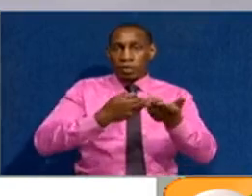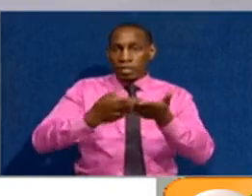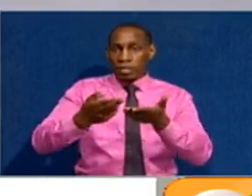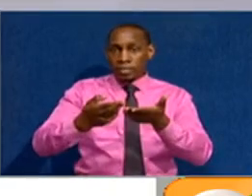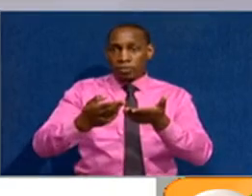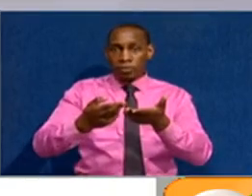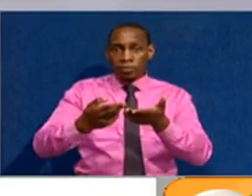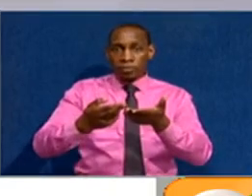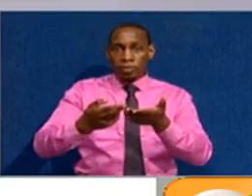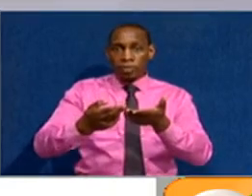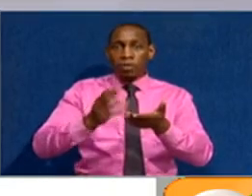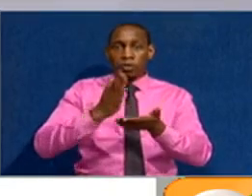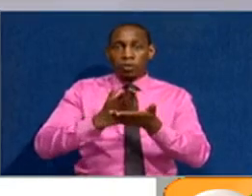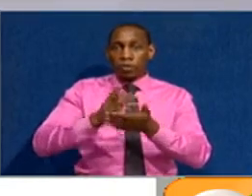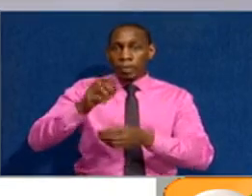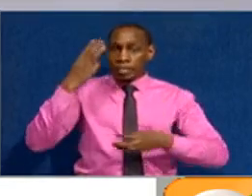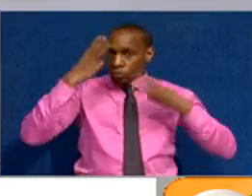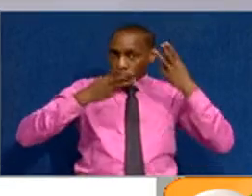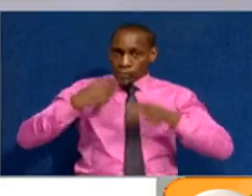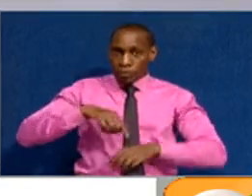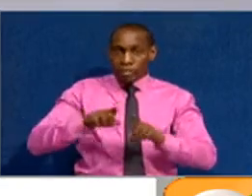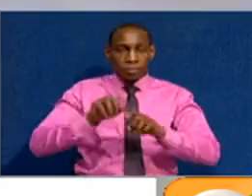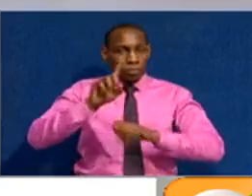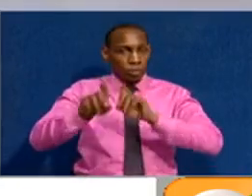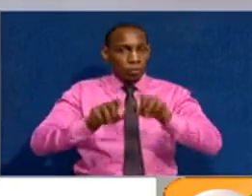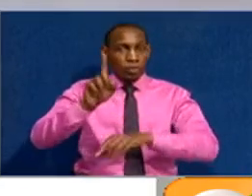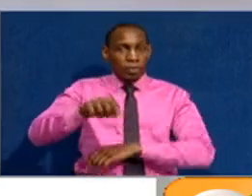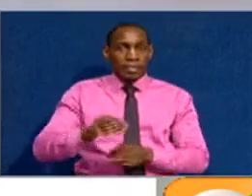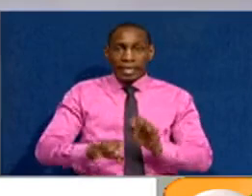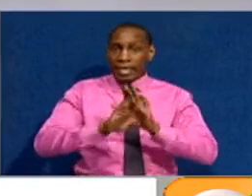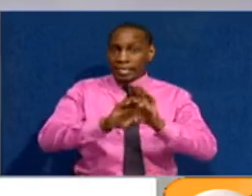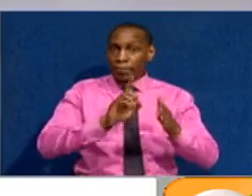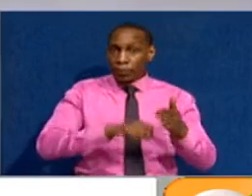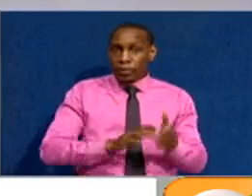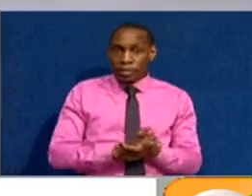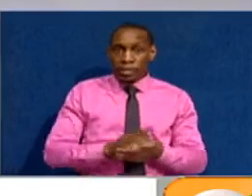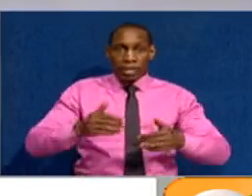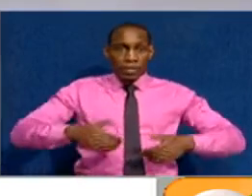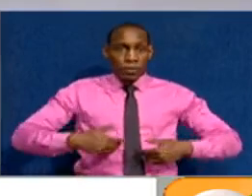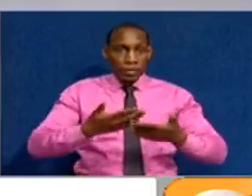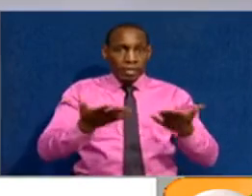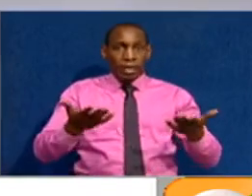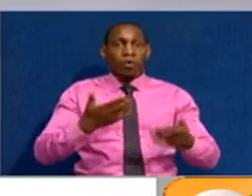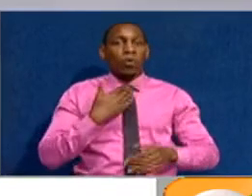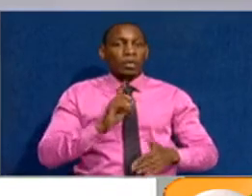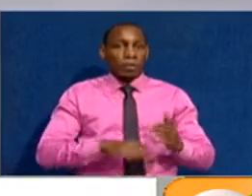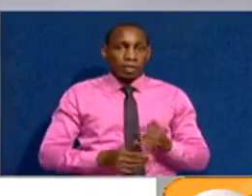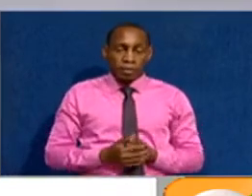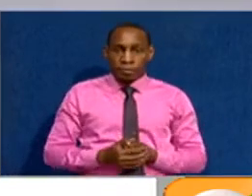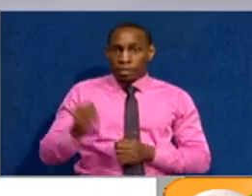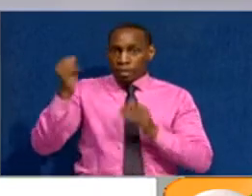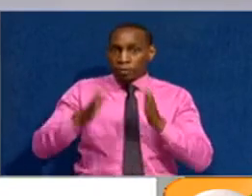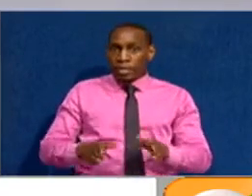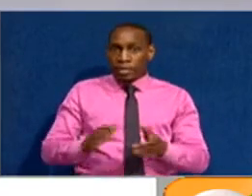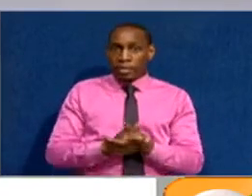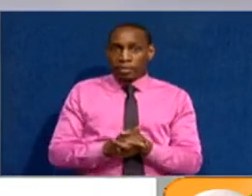The low voter registration turnout should worry us, and questions need to be asked. For instance, what do the youth turn up for?